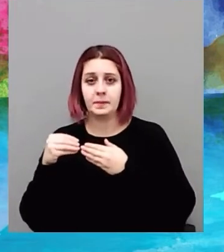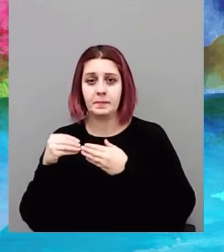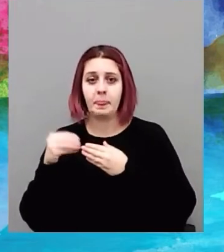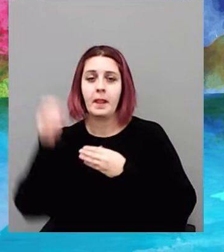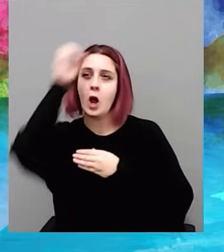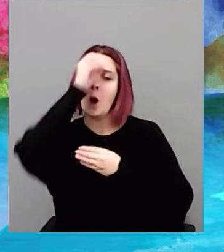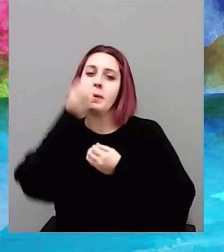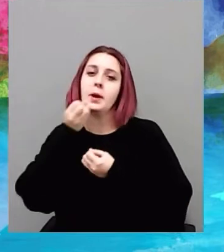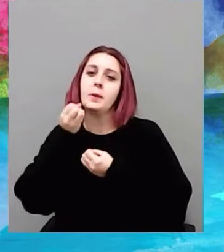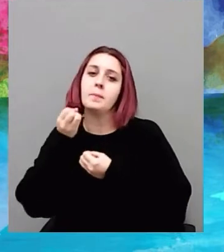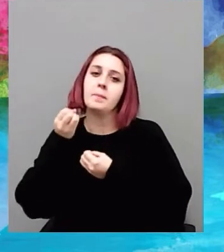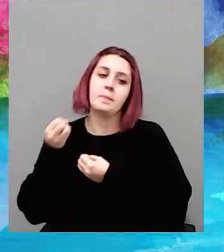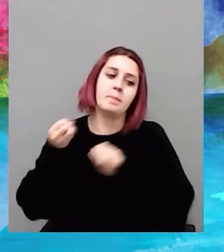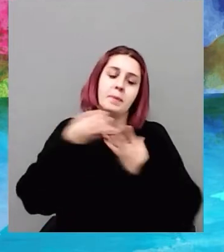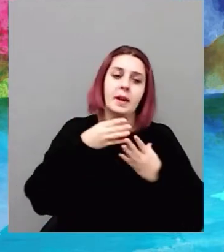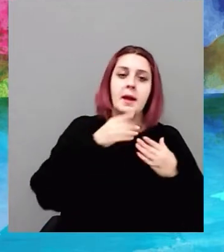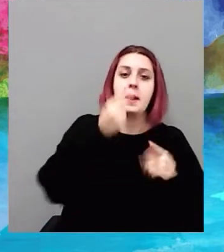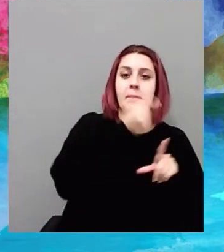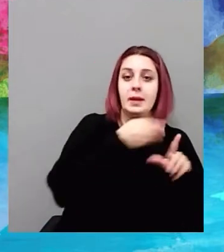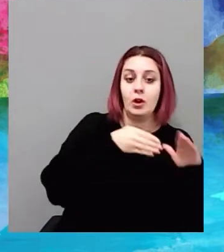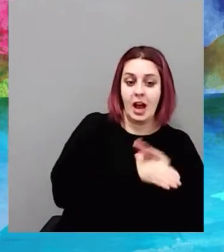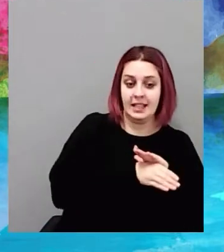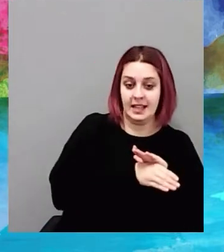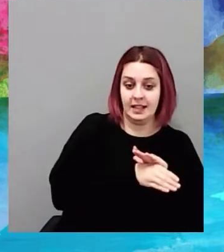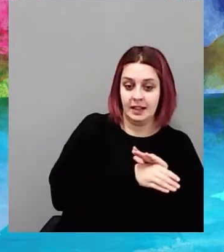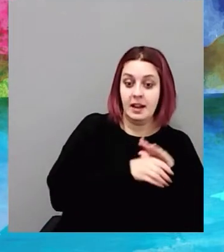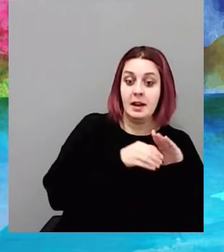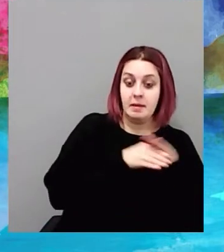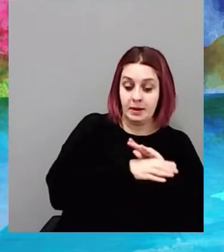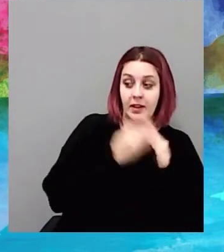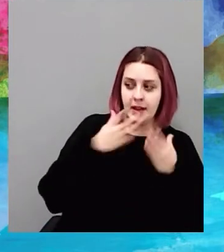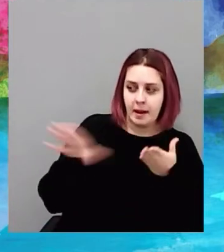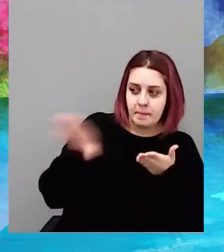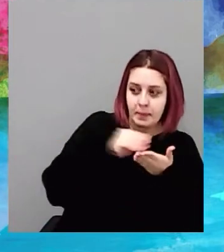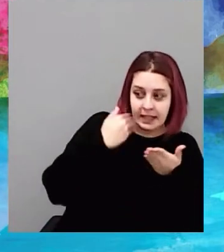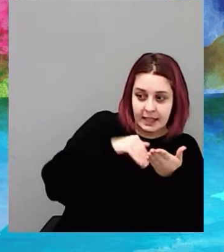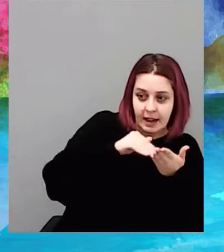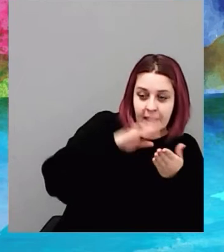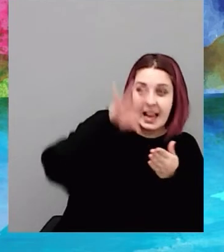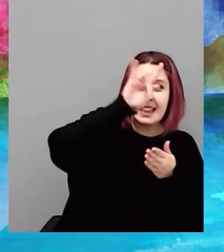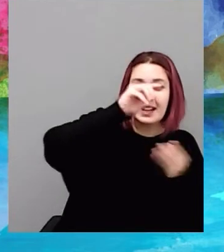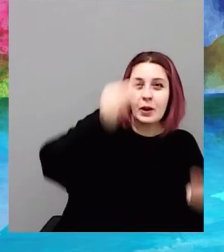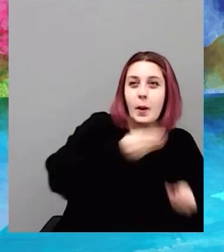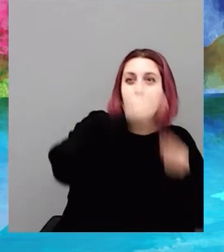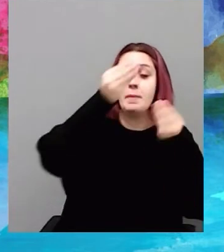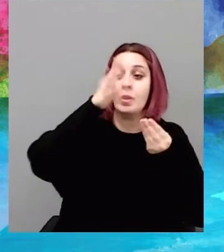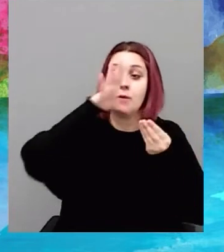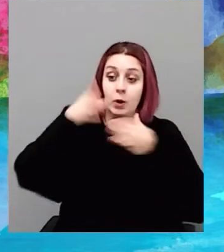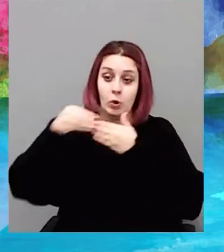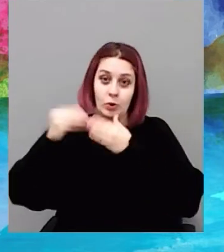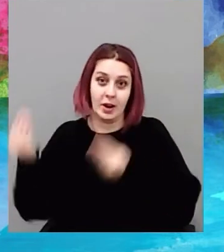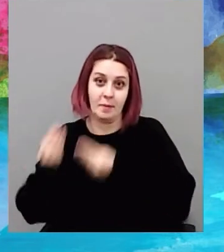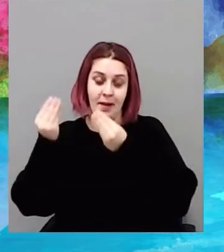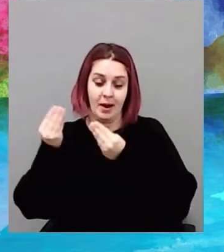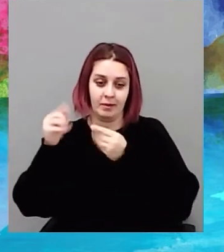given to the territory. So it's a circle. And Pick2Access is not here between the territory and users, because they